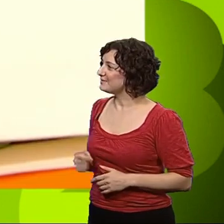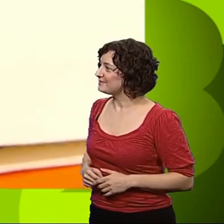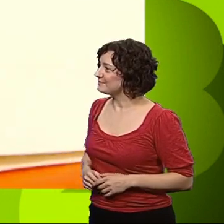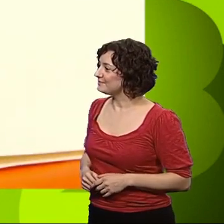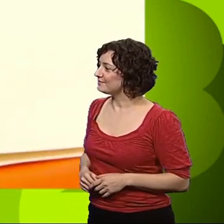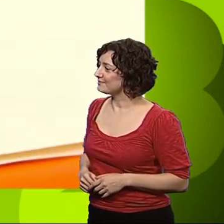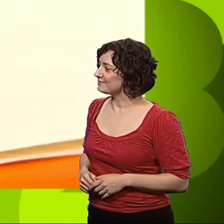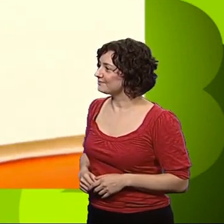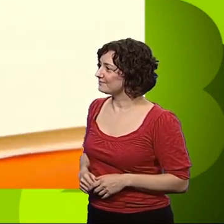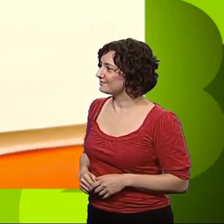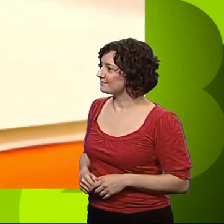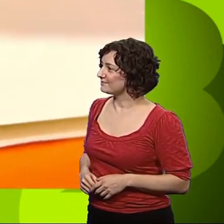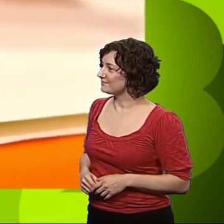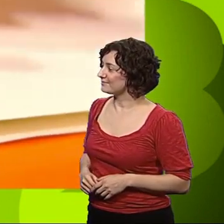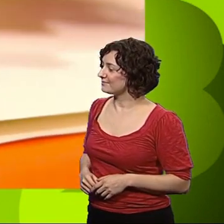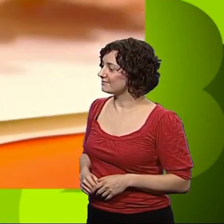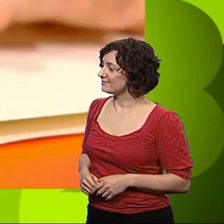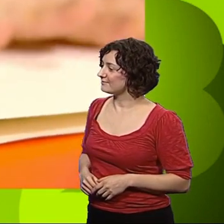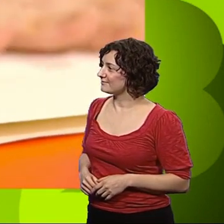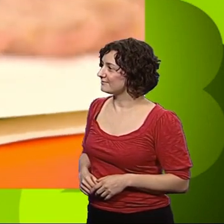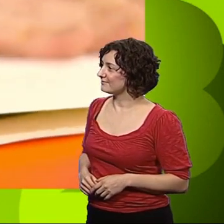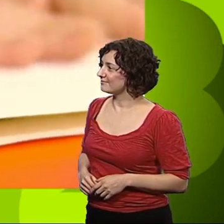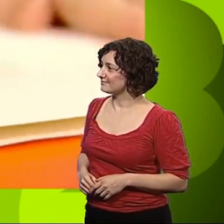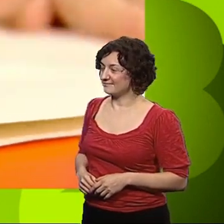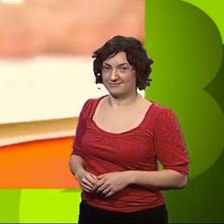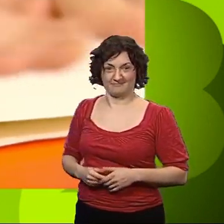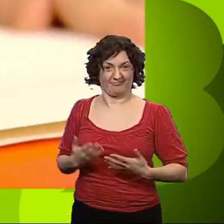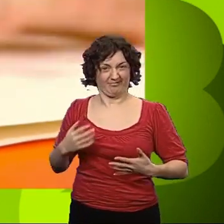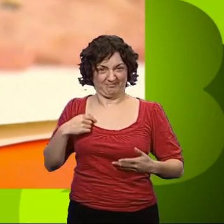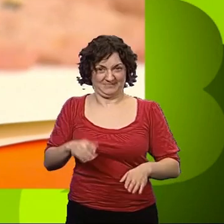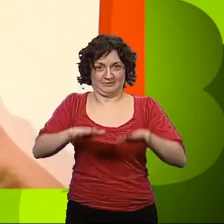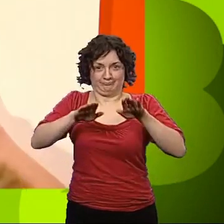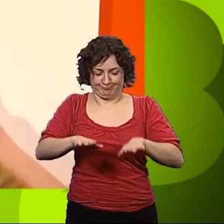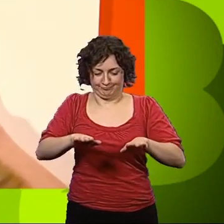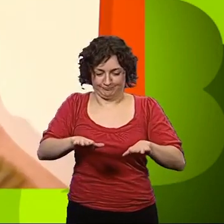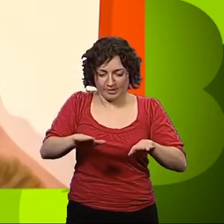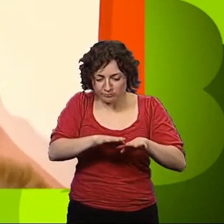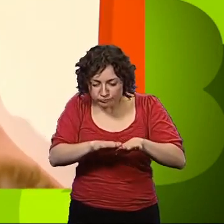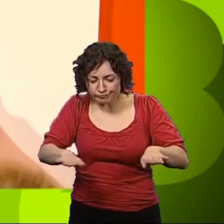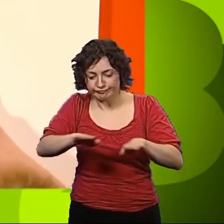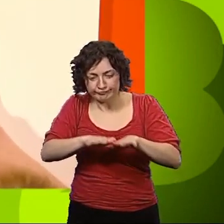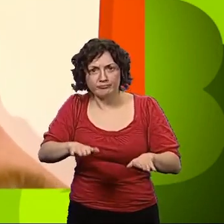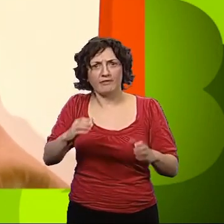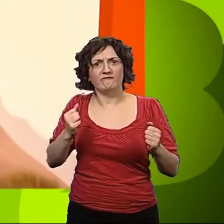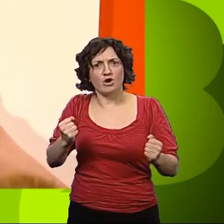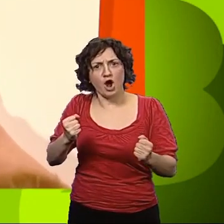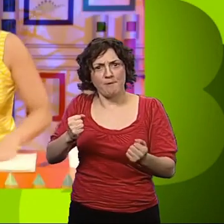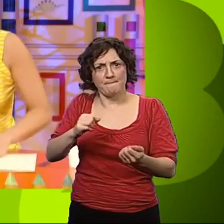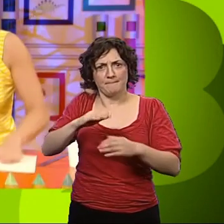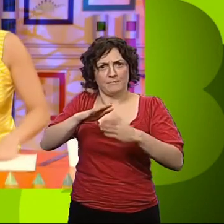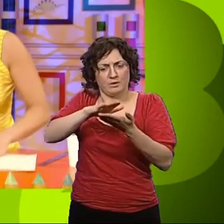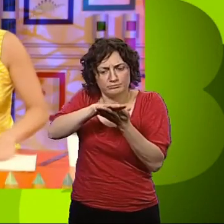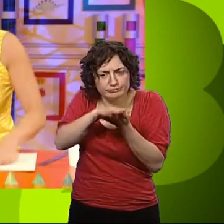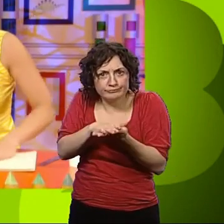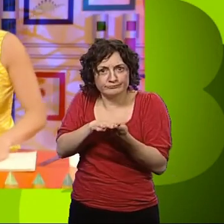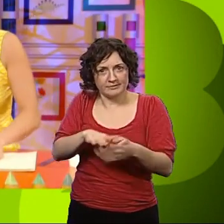of paper on top of the other piece of paper to see where I'm going. Now you press firmly down, but make sure you don't move the